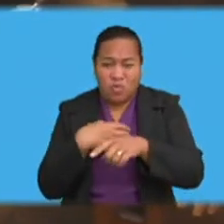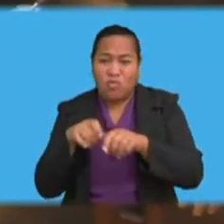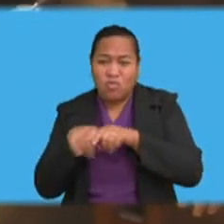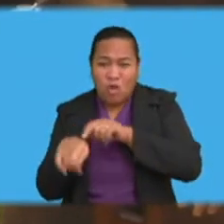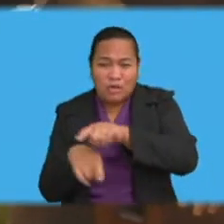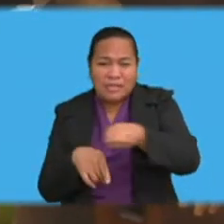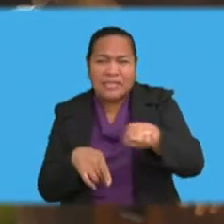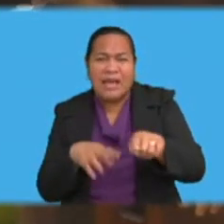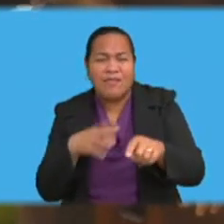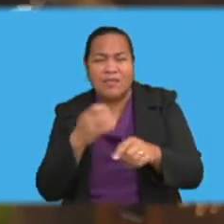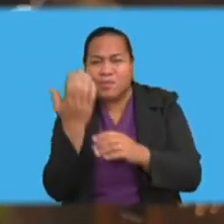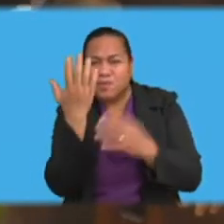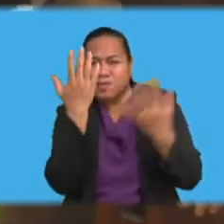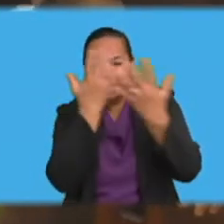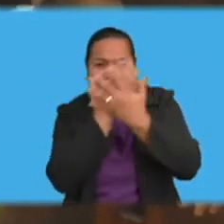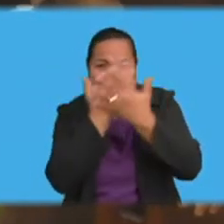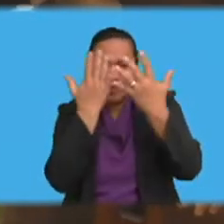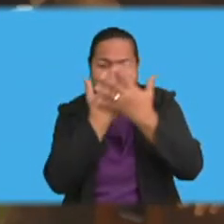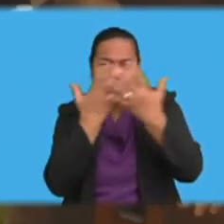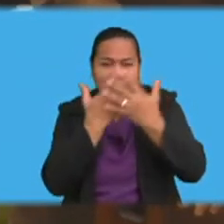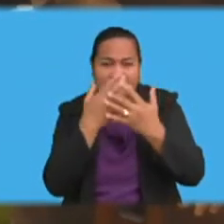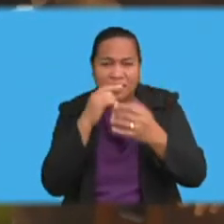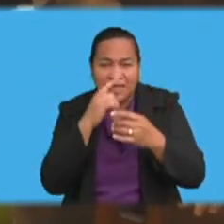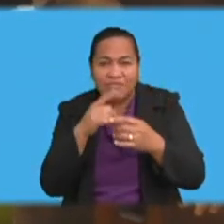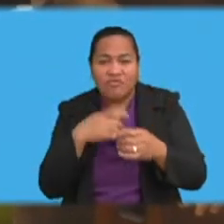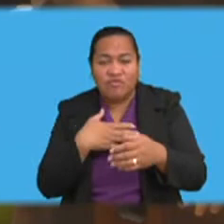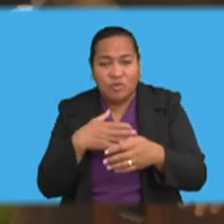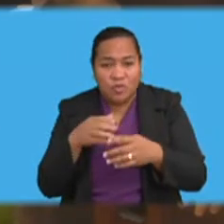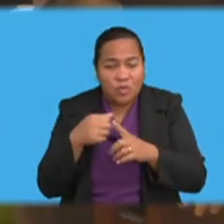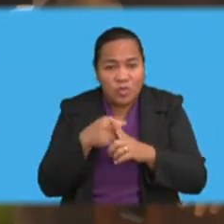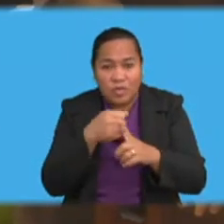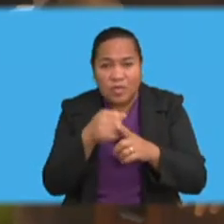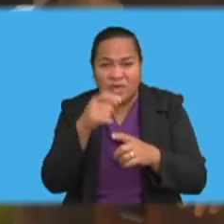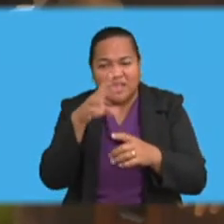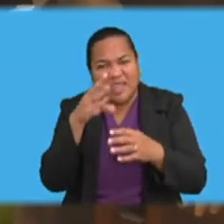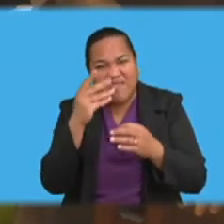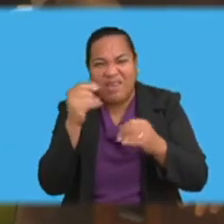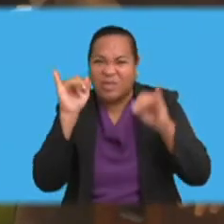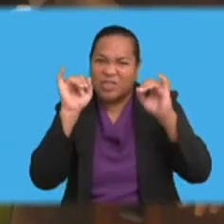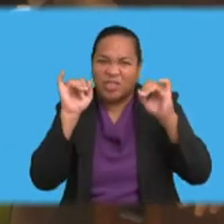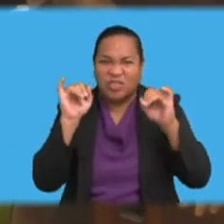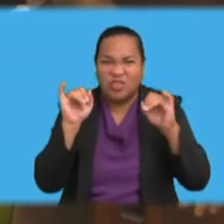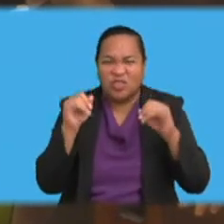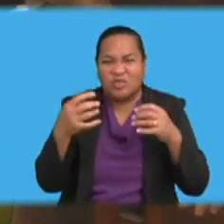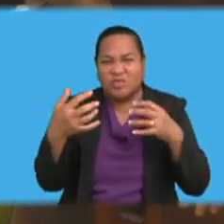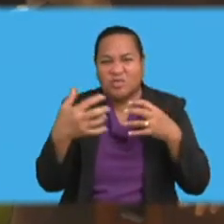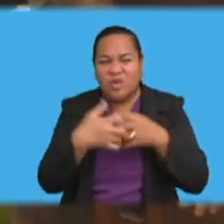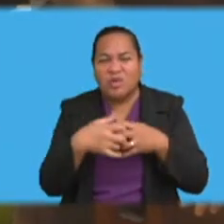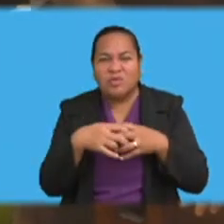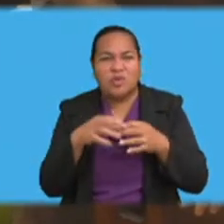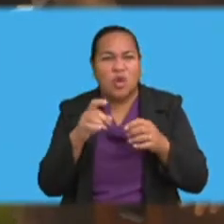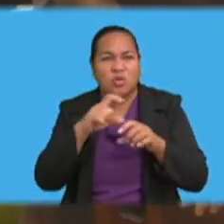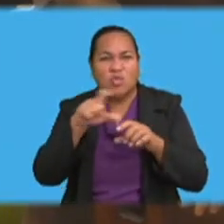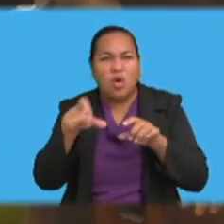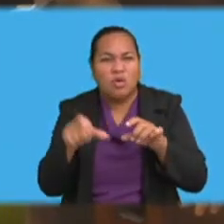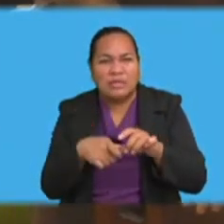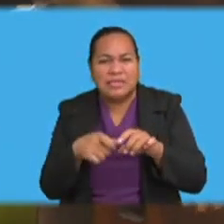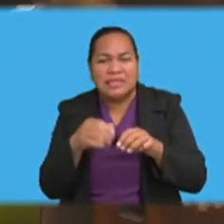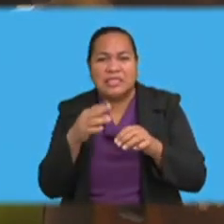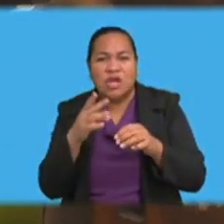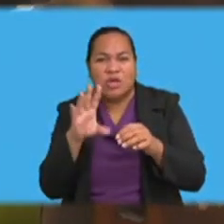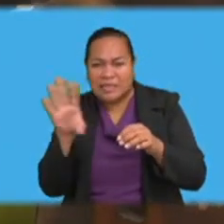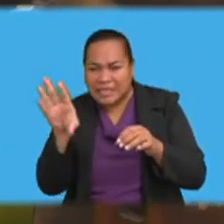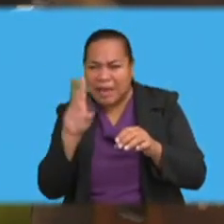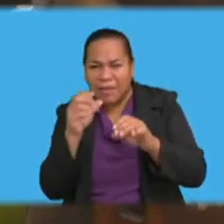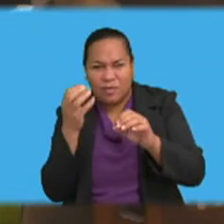with poor reception and quality, as the analog service is susceptible to issues such as what we call ghosting, snowy picture quality,